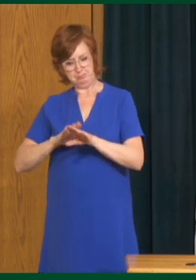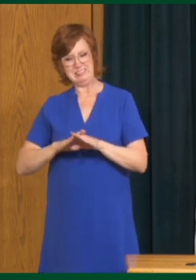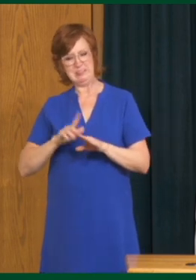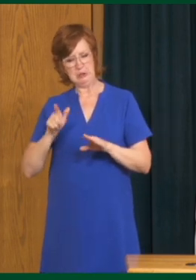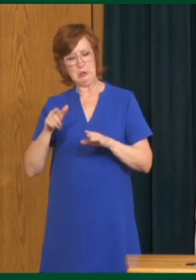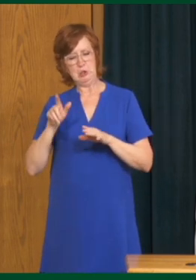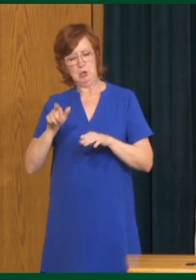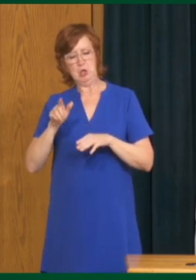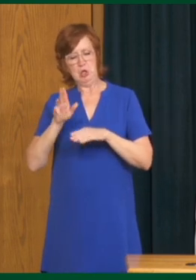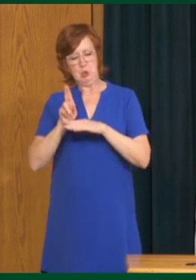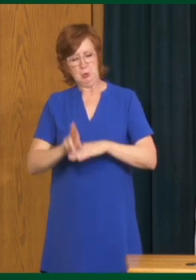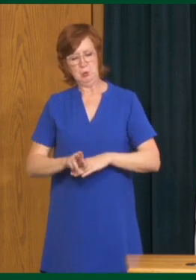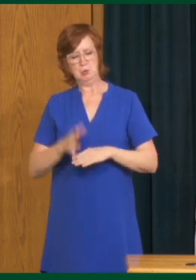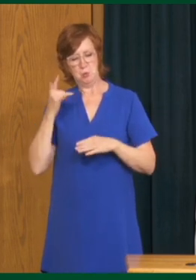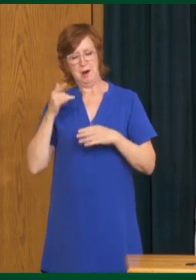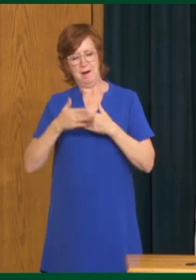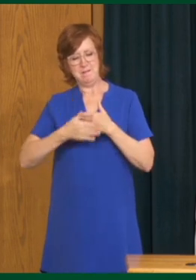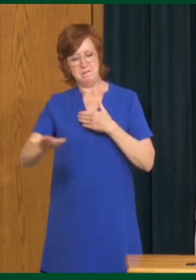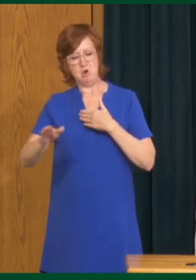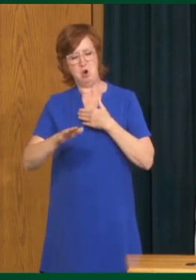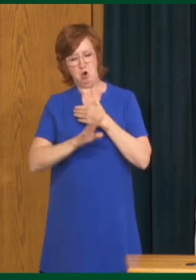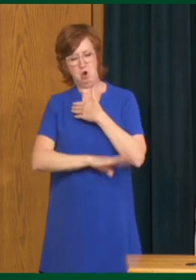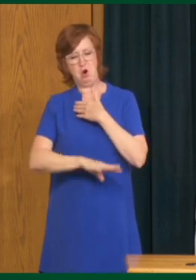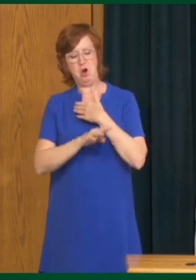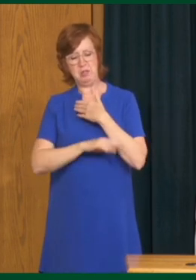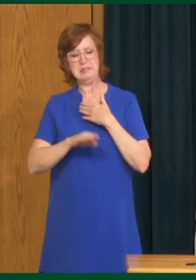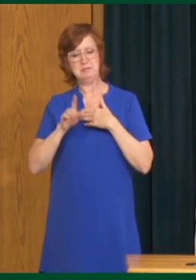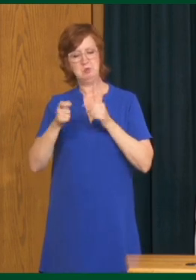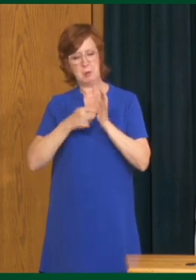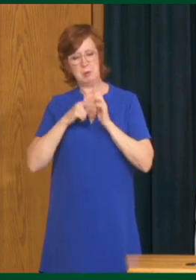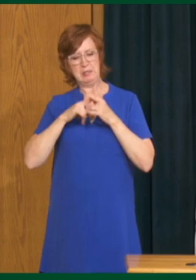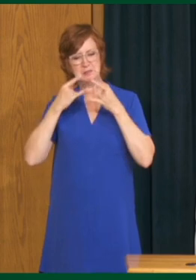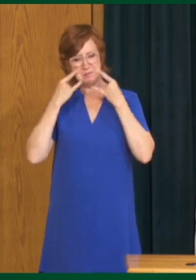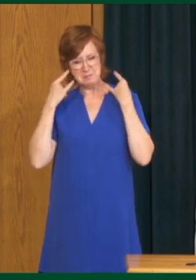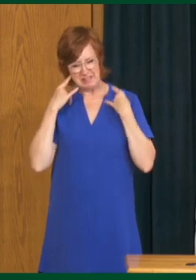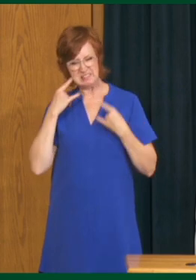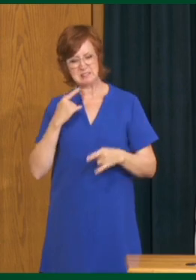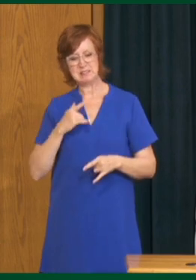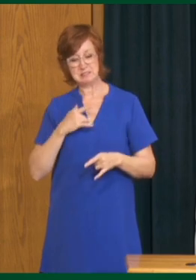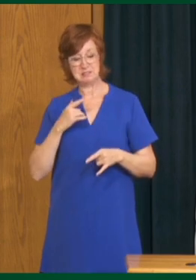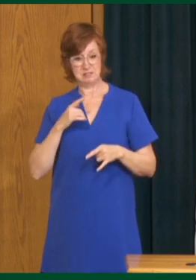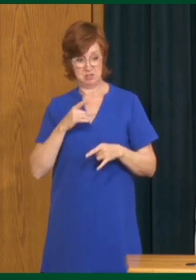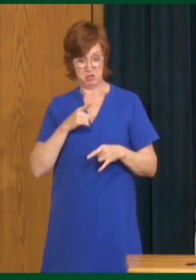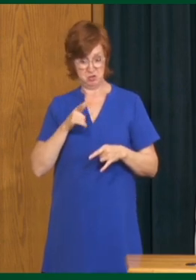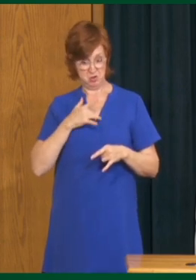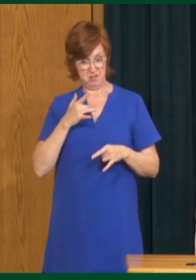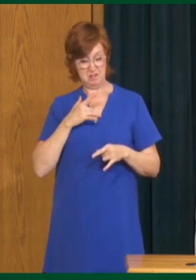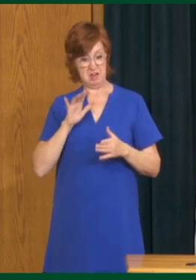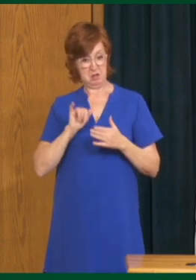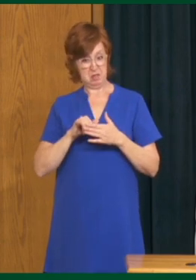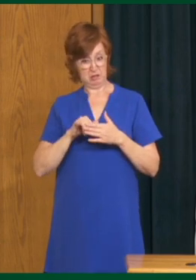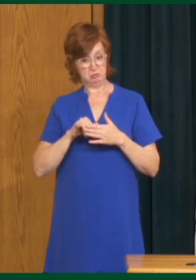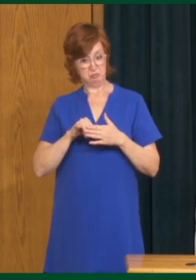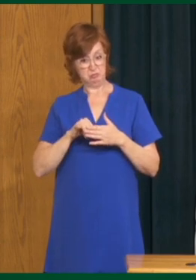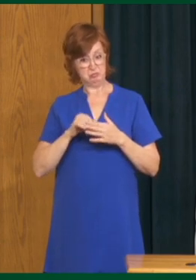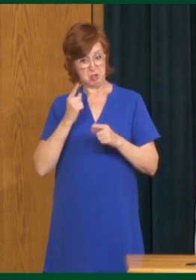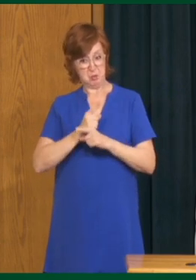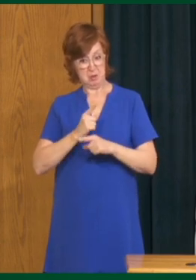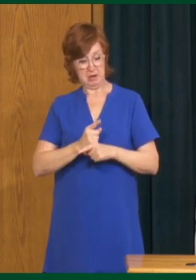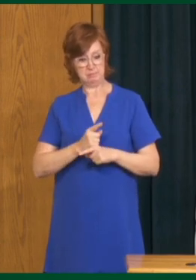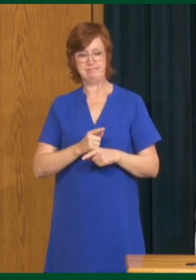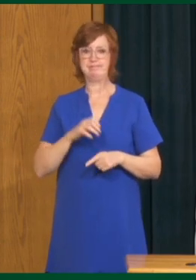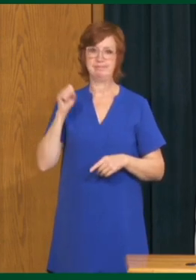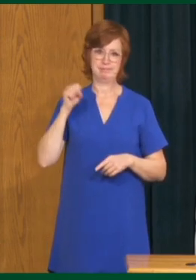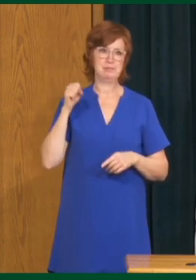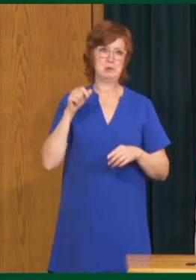that there may be more mask use come the fall when there's more gatherings, people back in the workplace, schools, etc. Yeah, so we all need to have